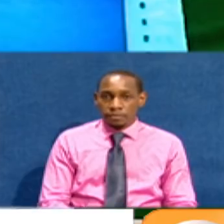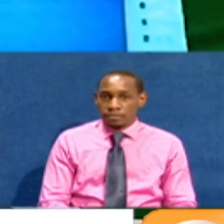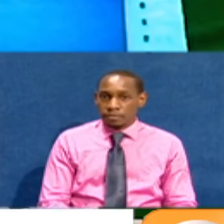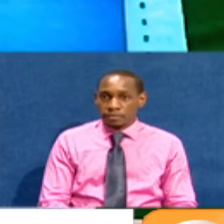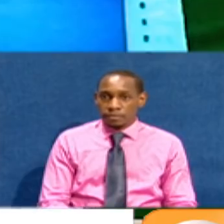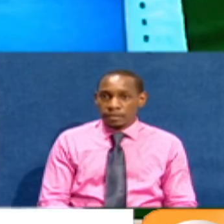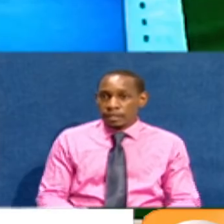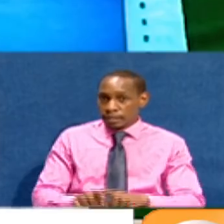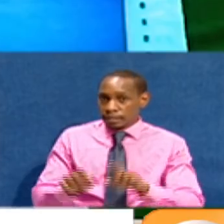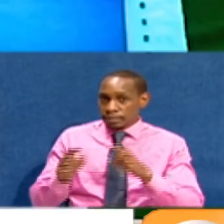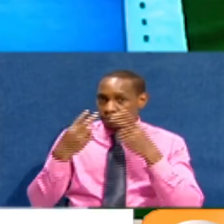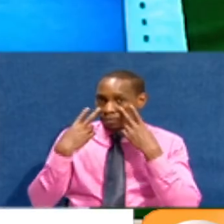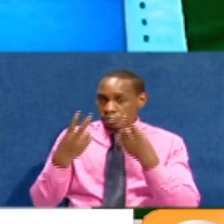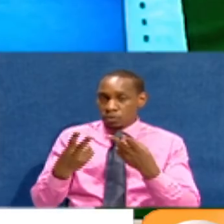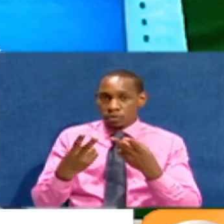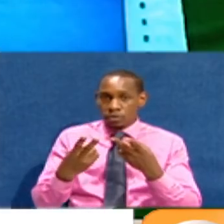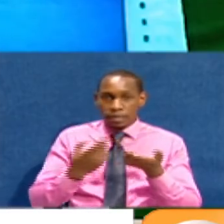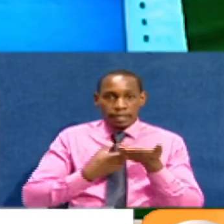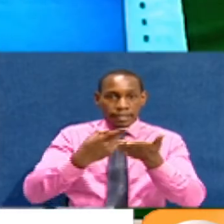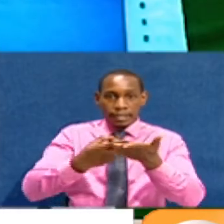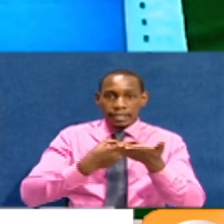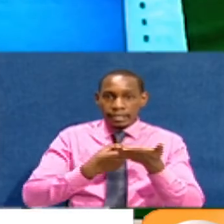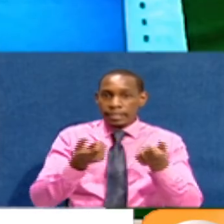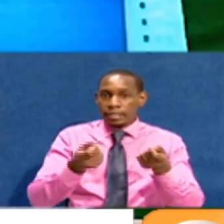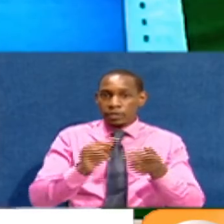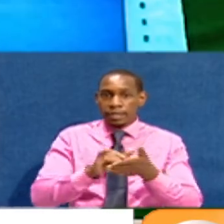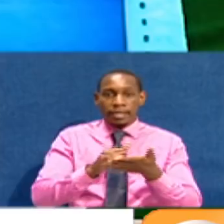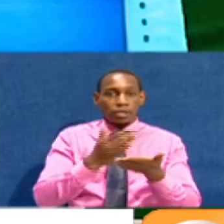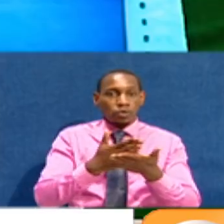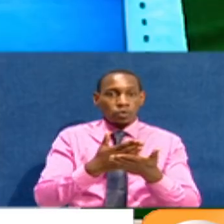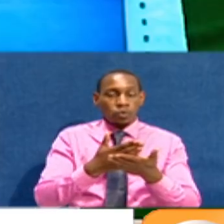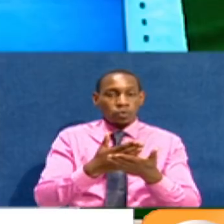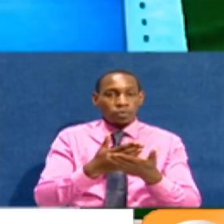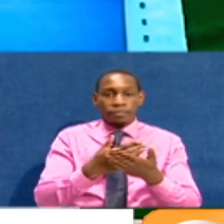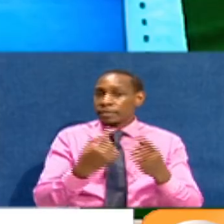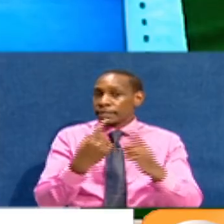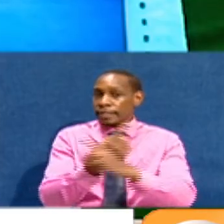see the discussions in the social media, the irony, if